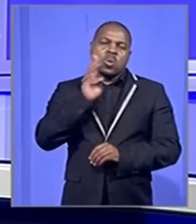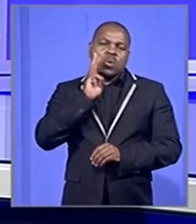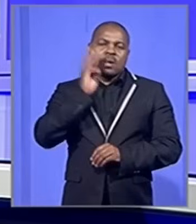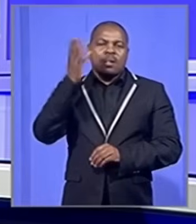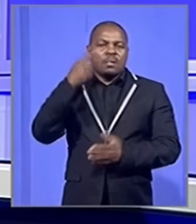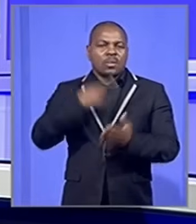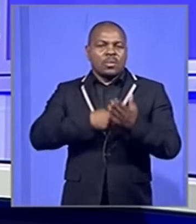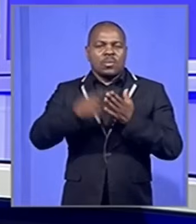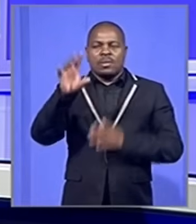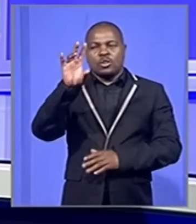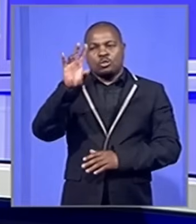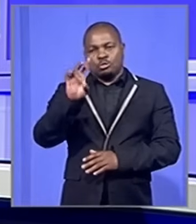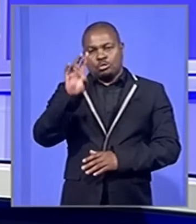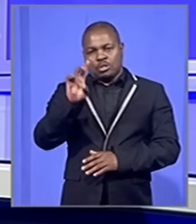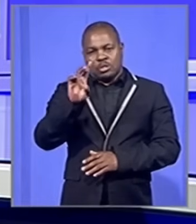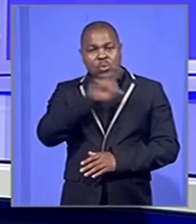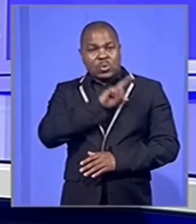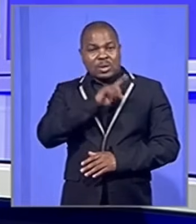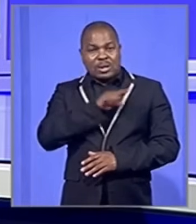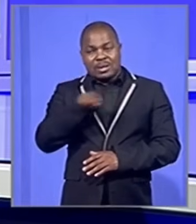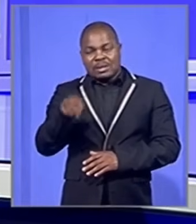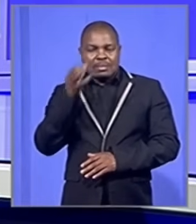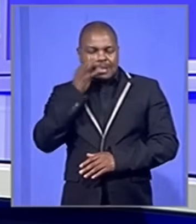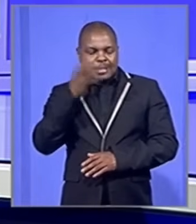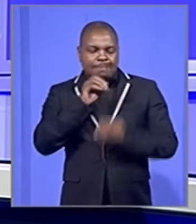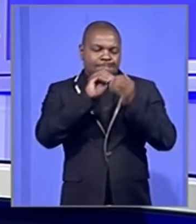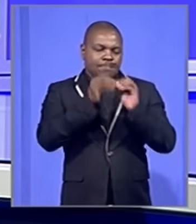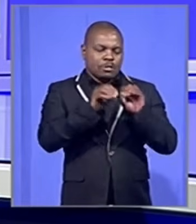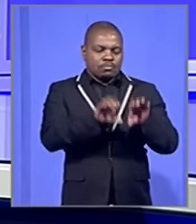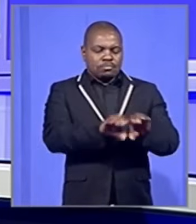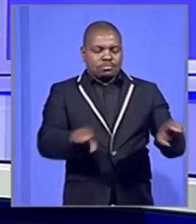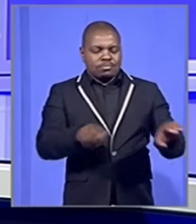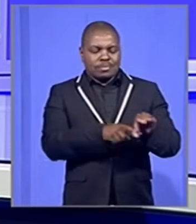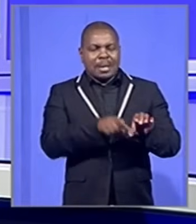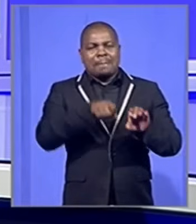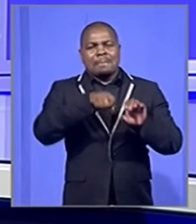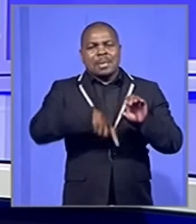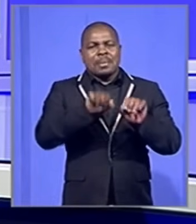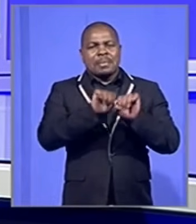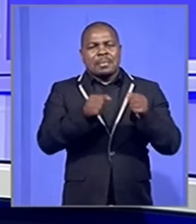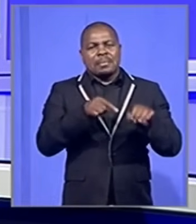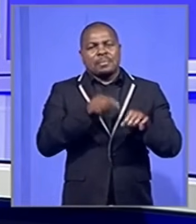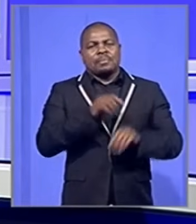ka Laboraro ka baka la ge ba re ba lokiša diphaepe tšeo di dutlago.